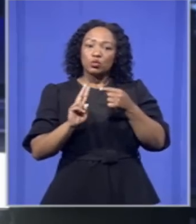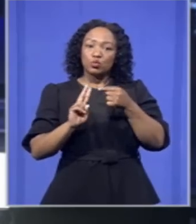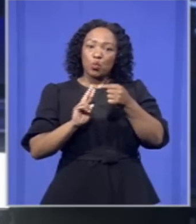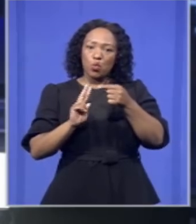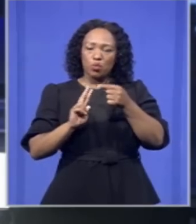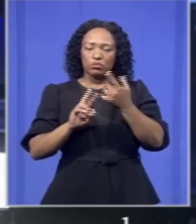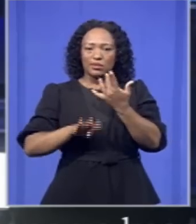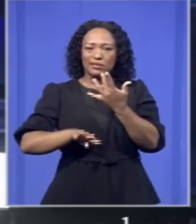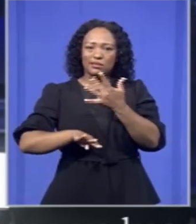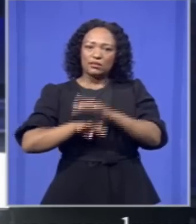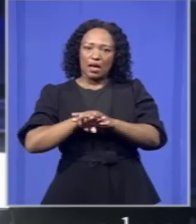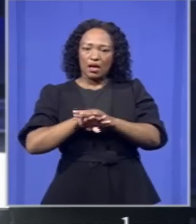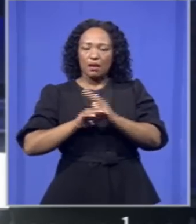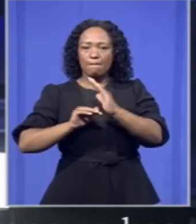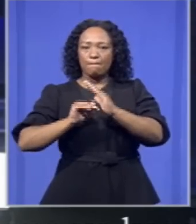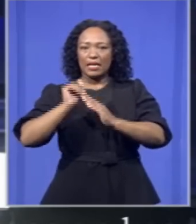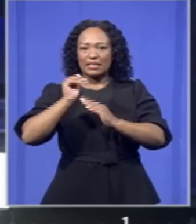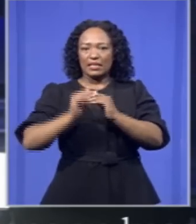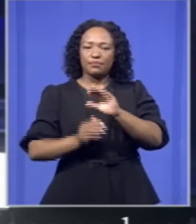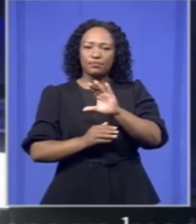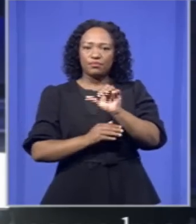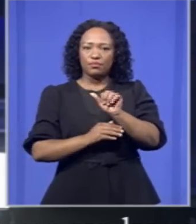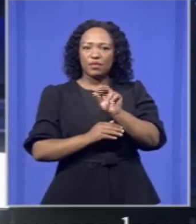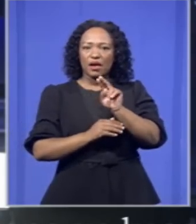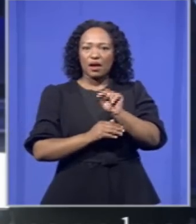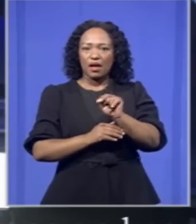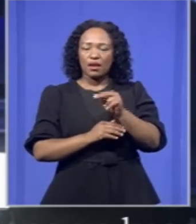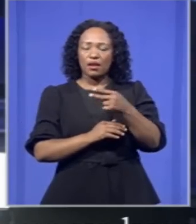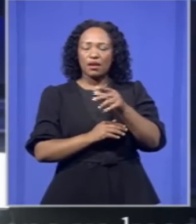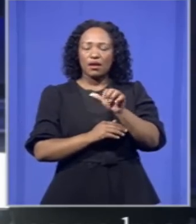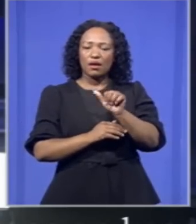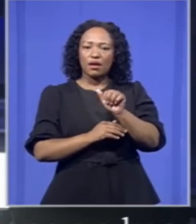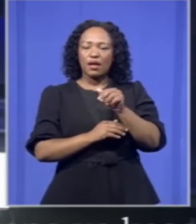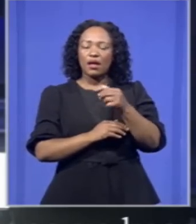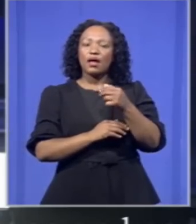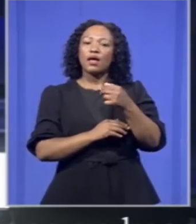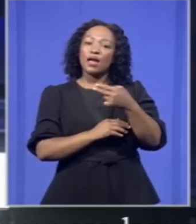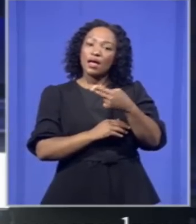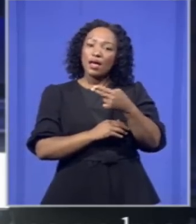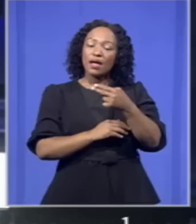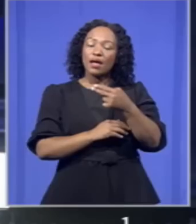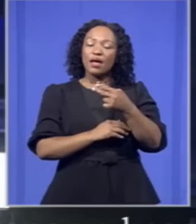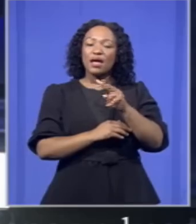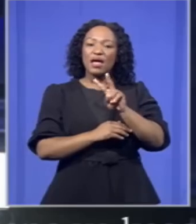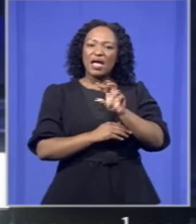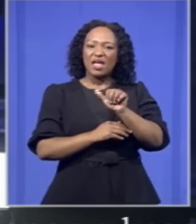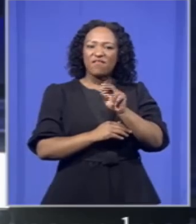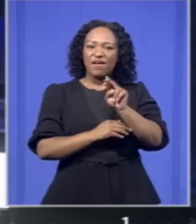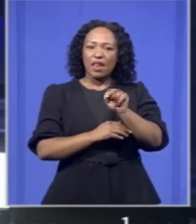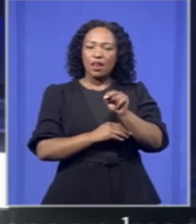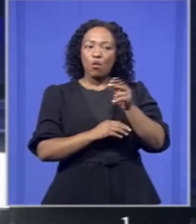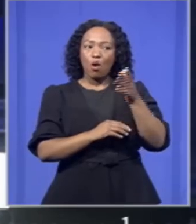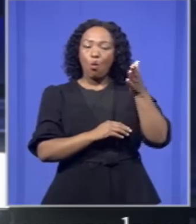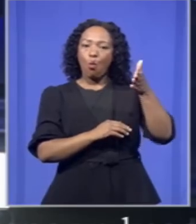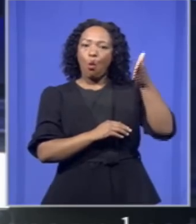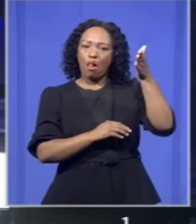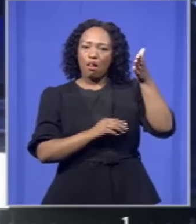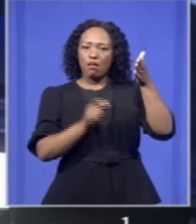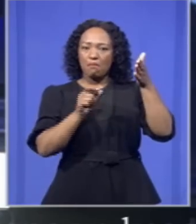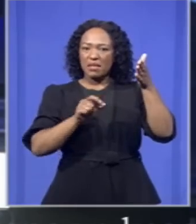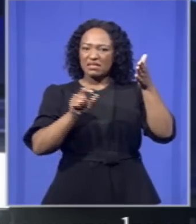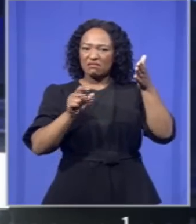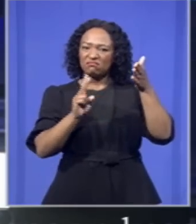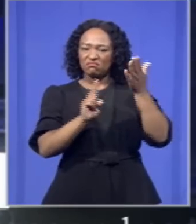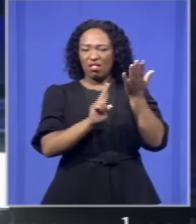kwa lefelong la kago kwa Cane Haven kwa Phoenix bokone jwa Durban morago ga gore lebota le ba phutlhamele bafalodisi